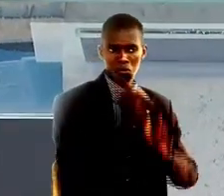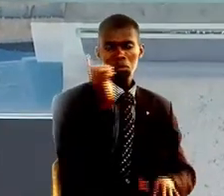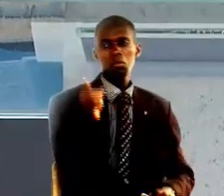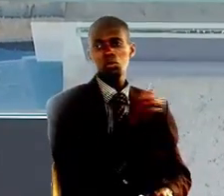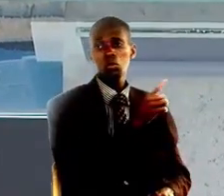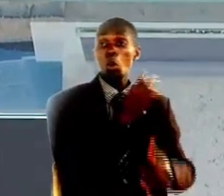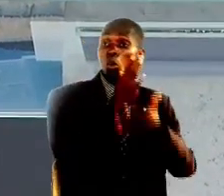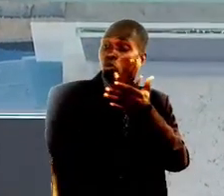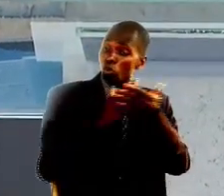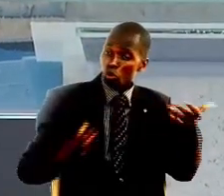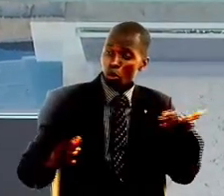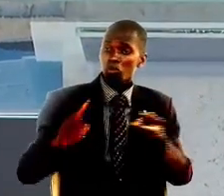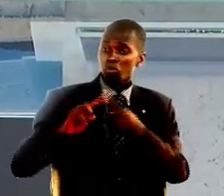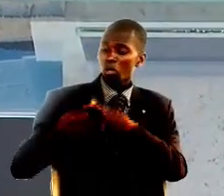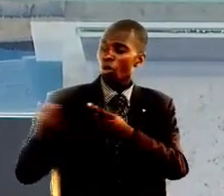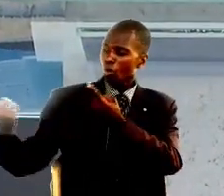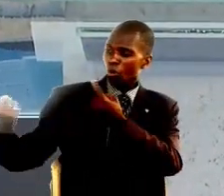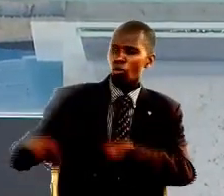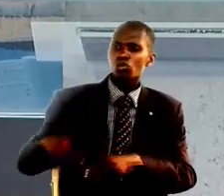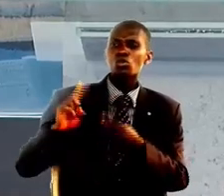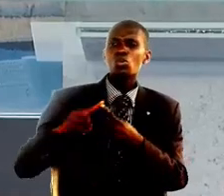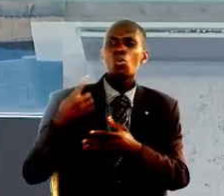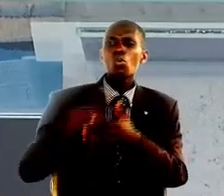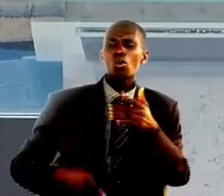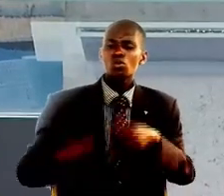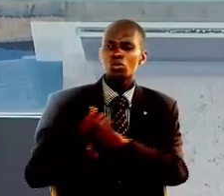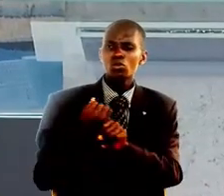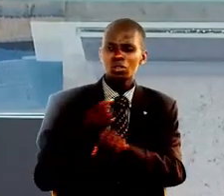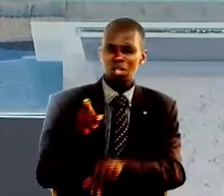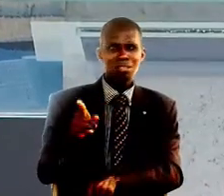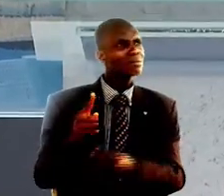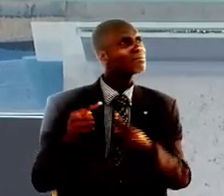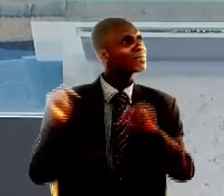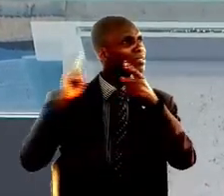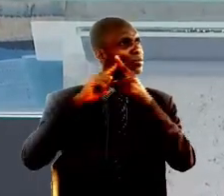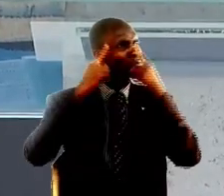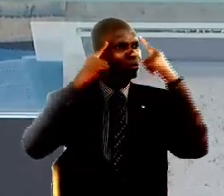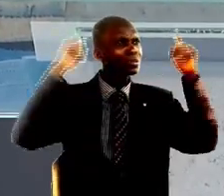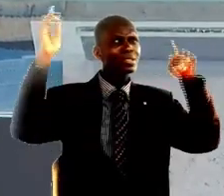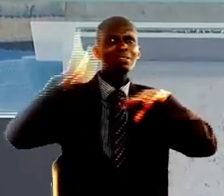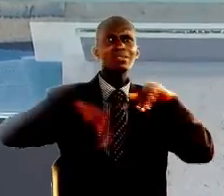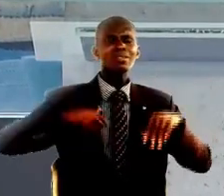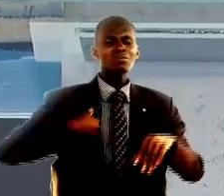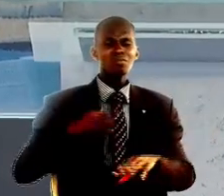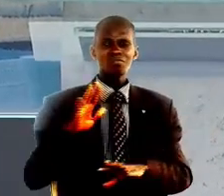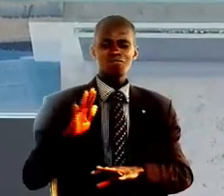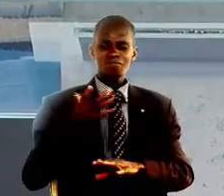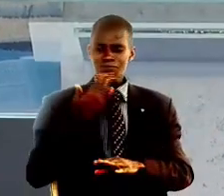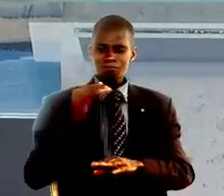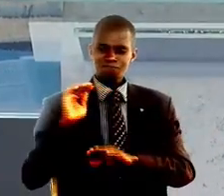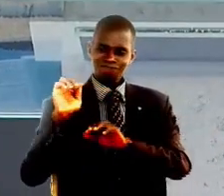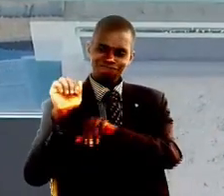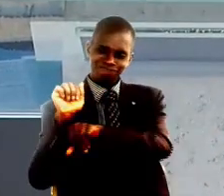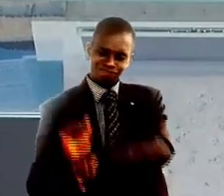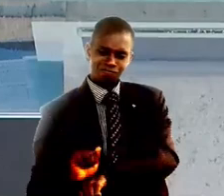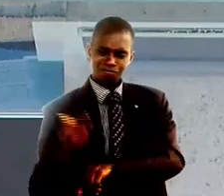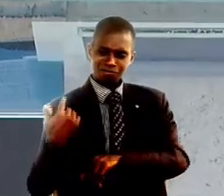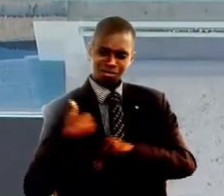to bury our achievement. Some associates come to destroy, to disannul.